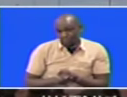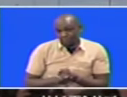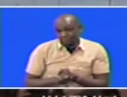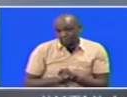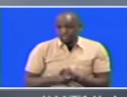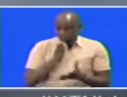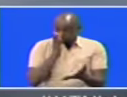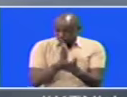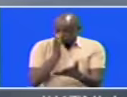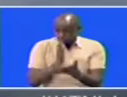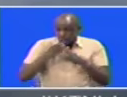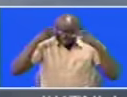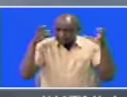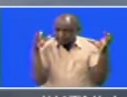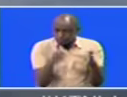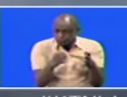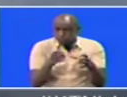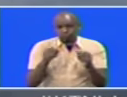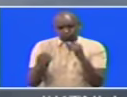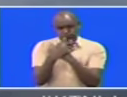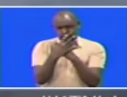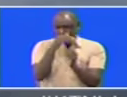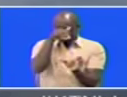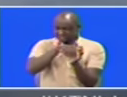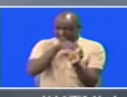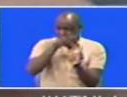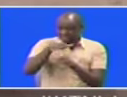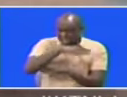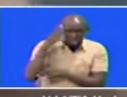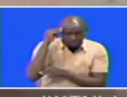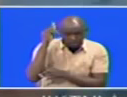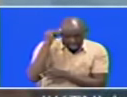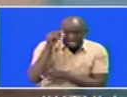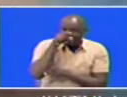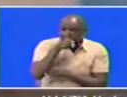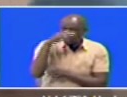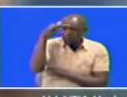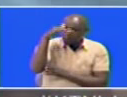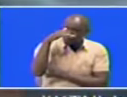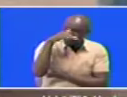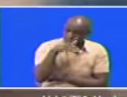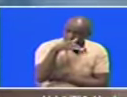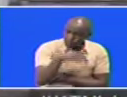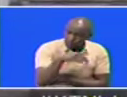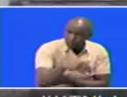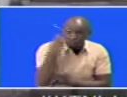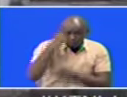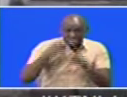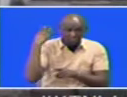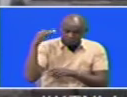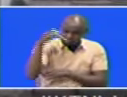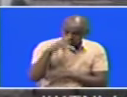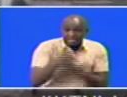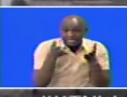And indeed, Al-Shabaab's influence inside the war-torn nation has declined over the last 4 years.